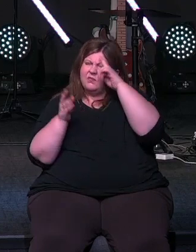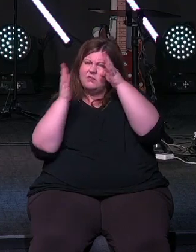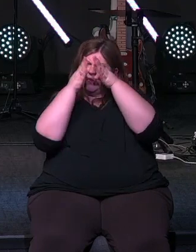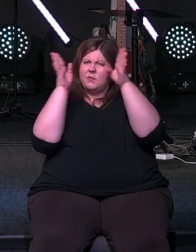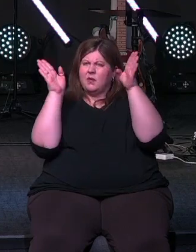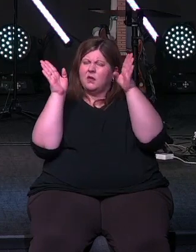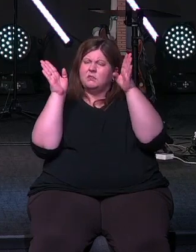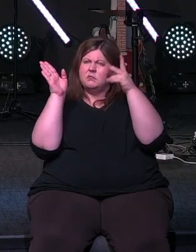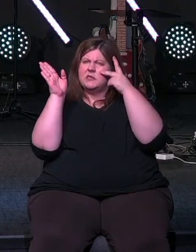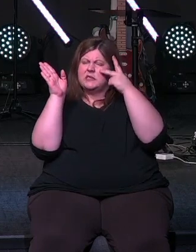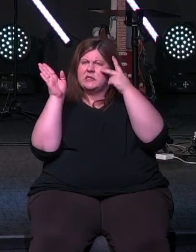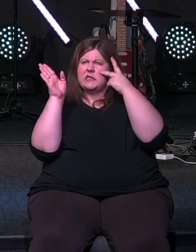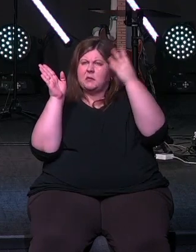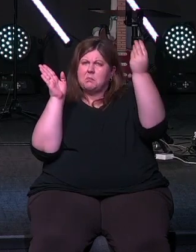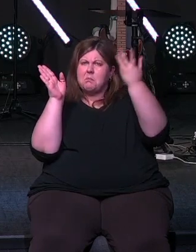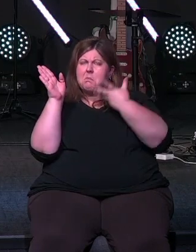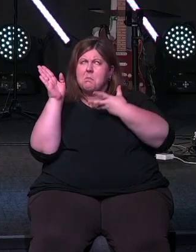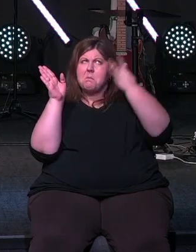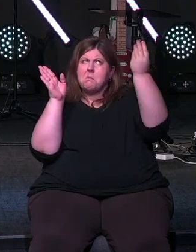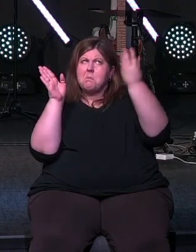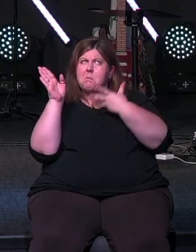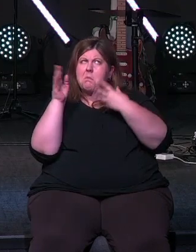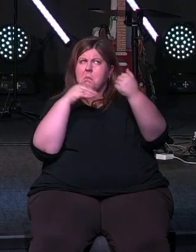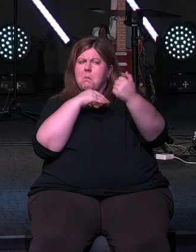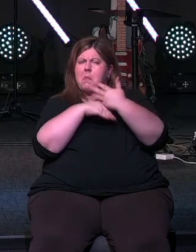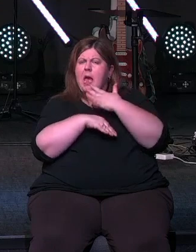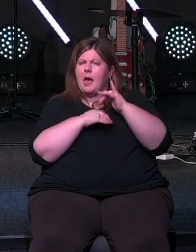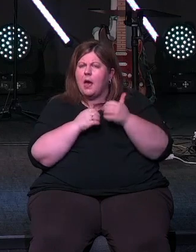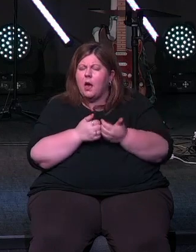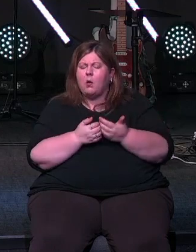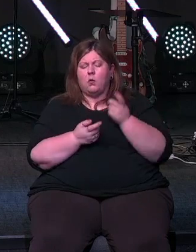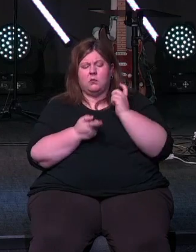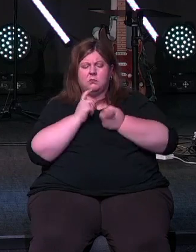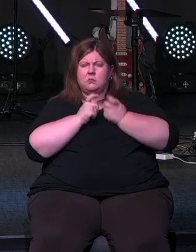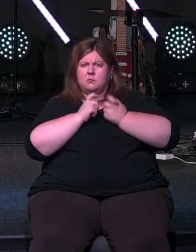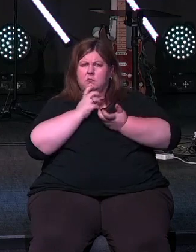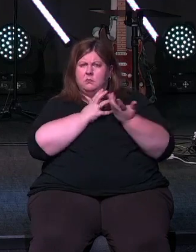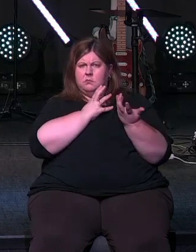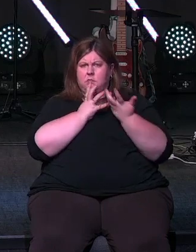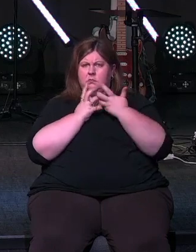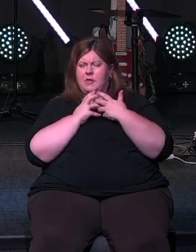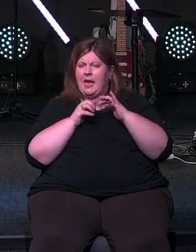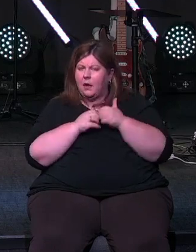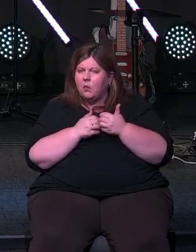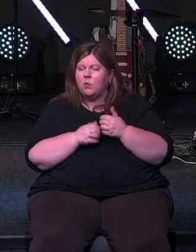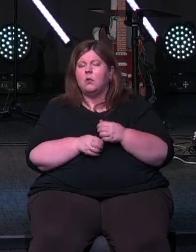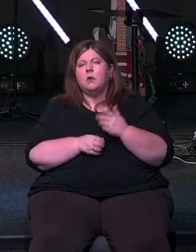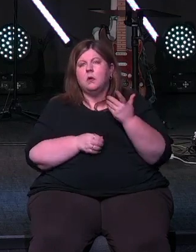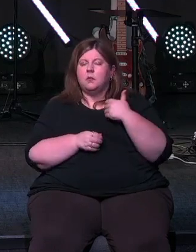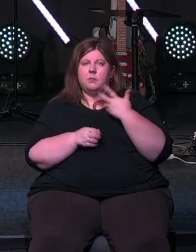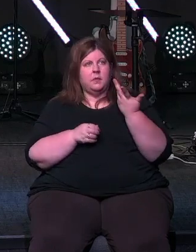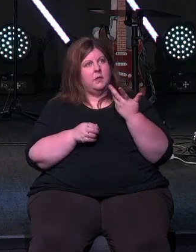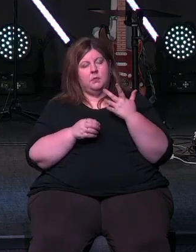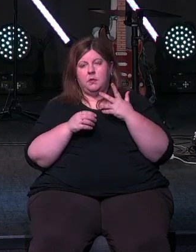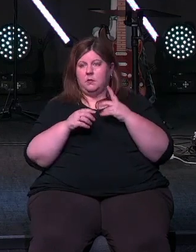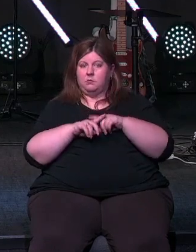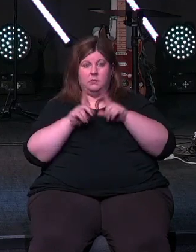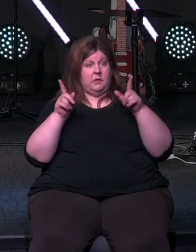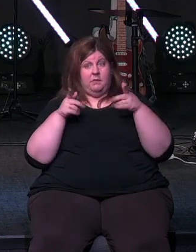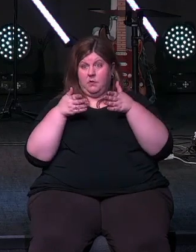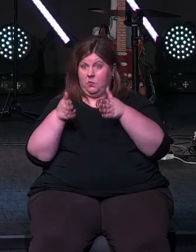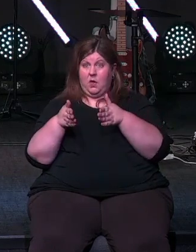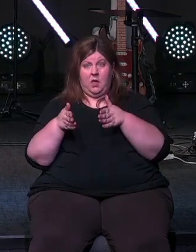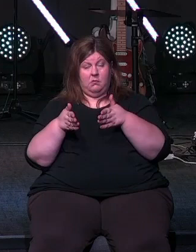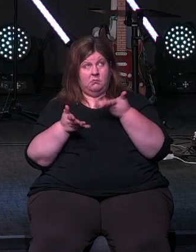do in you and in your life and in your relationship with him to maybe uncap or open up a different way